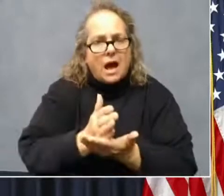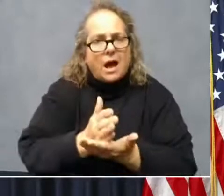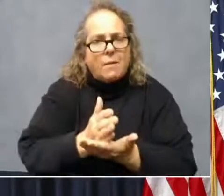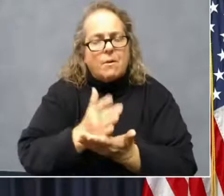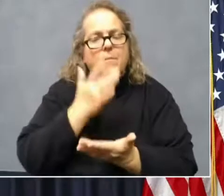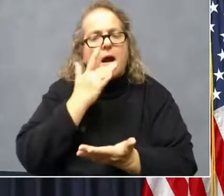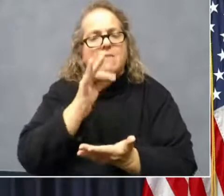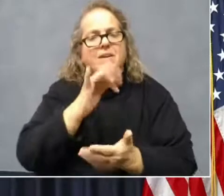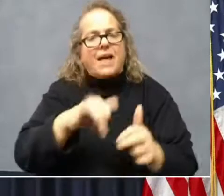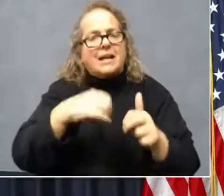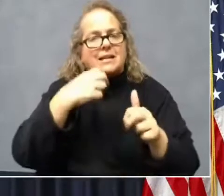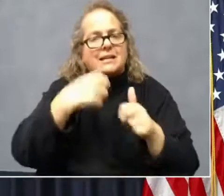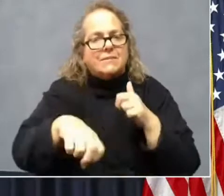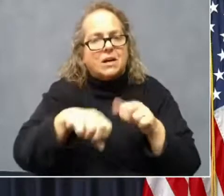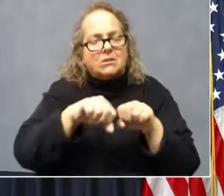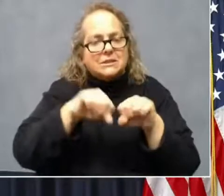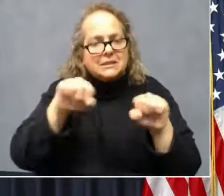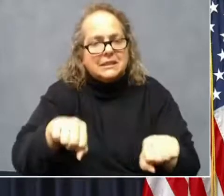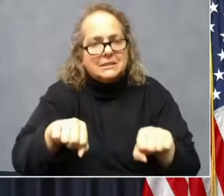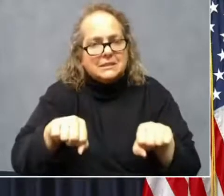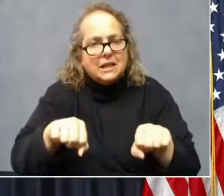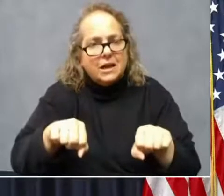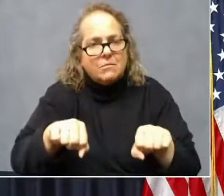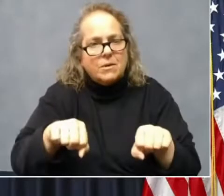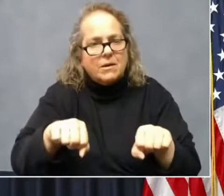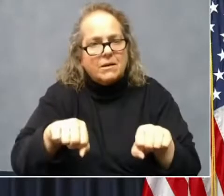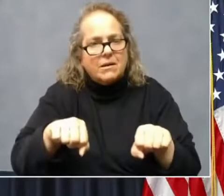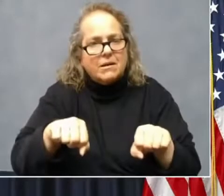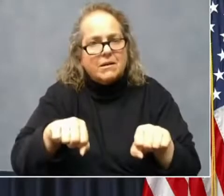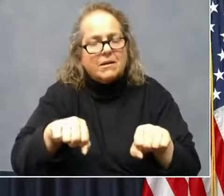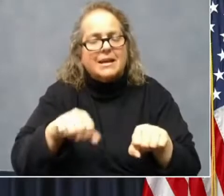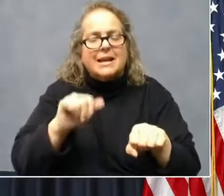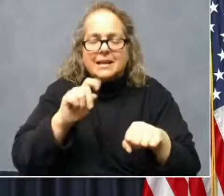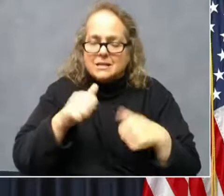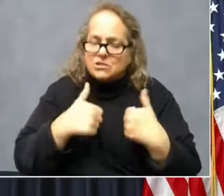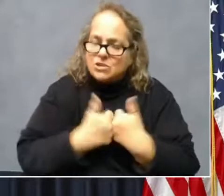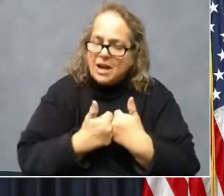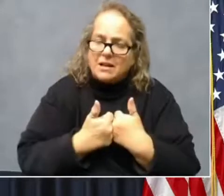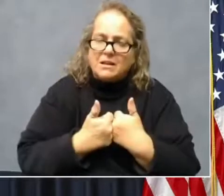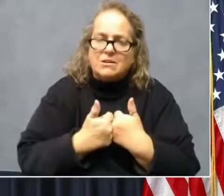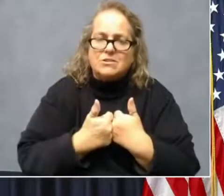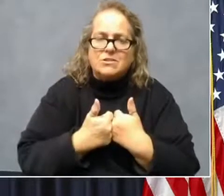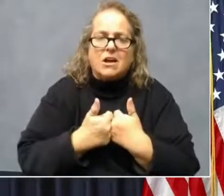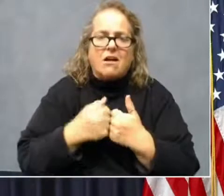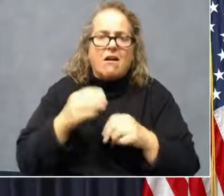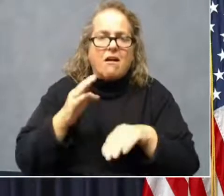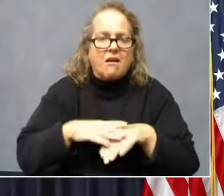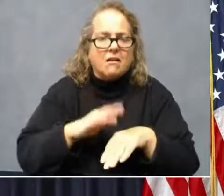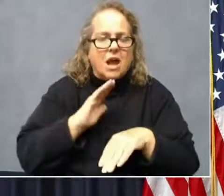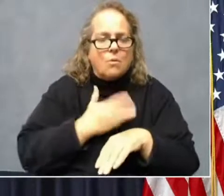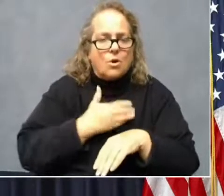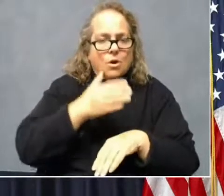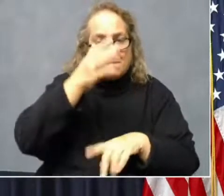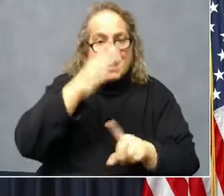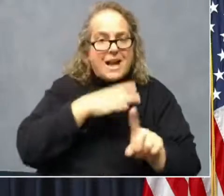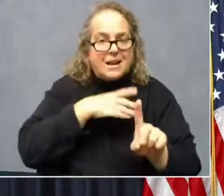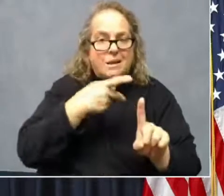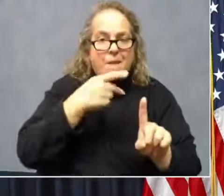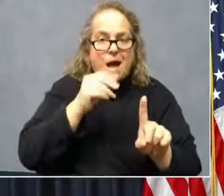current law. And so that's a real challenge on the manpower side, but we are continuing to work with